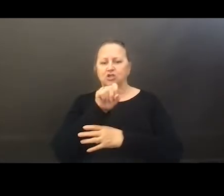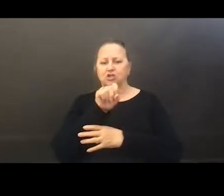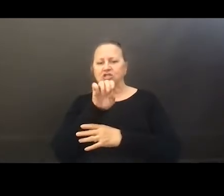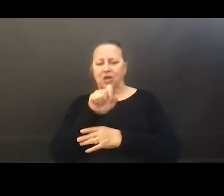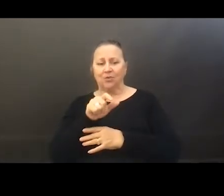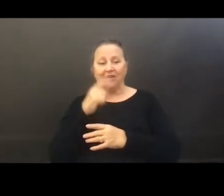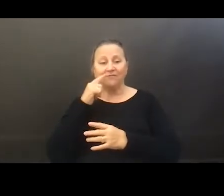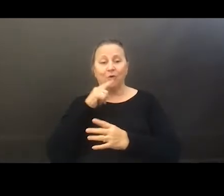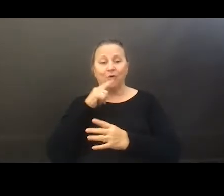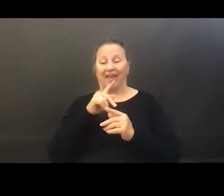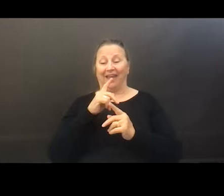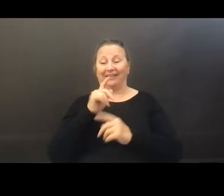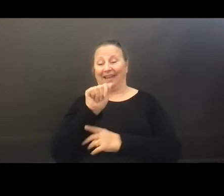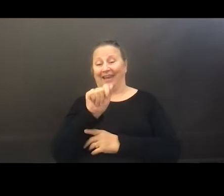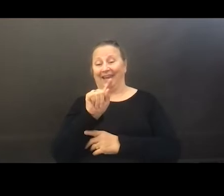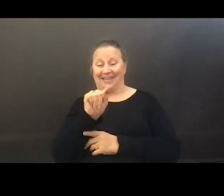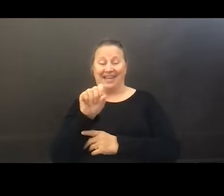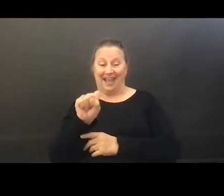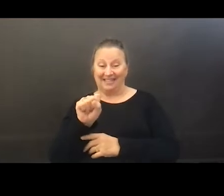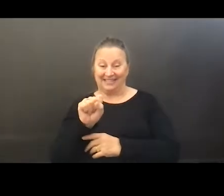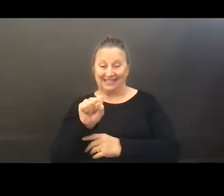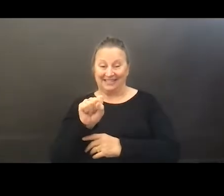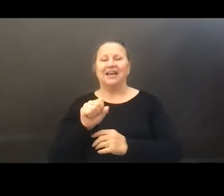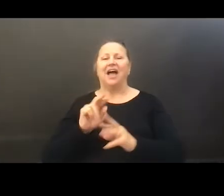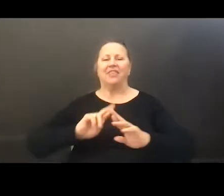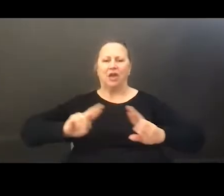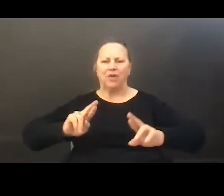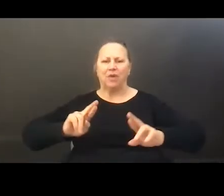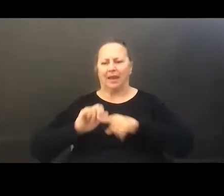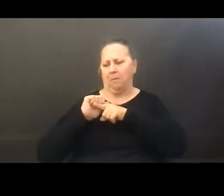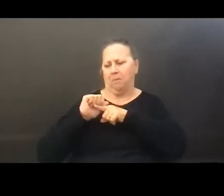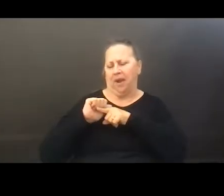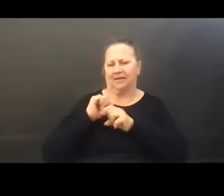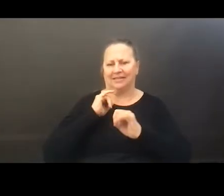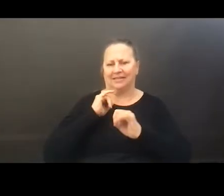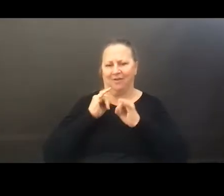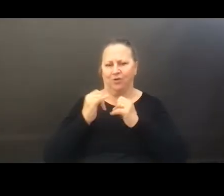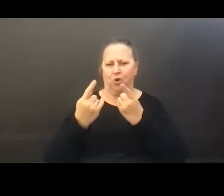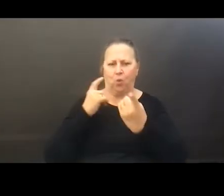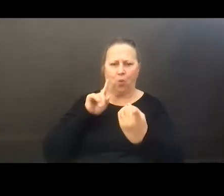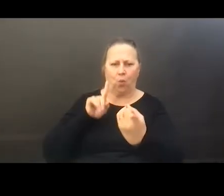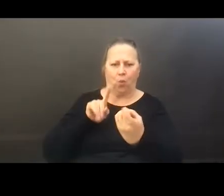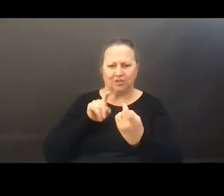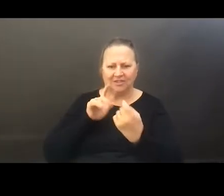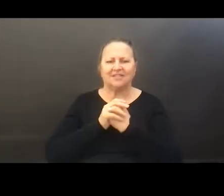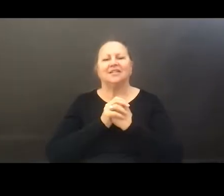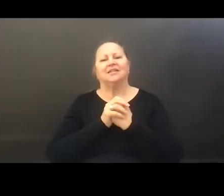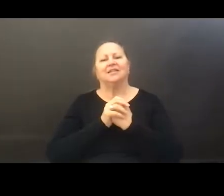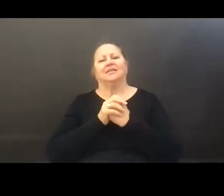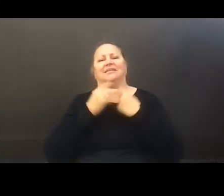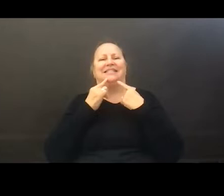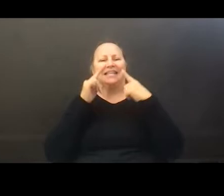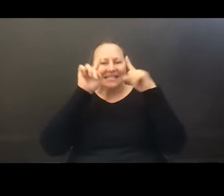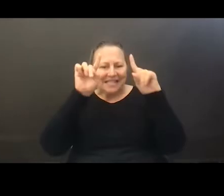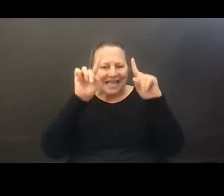system. Then you're going to get ready for that interview, practice your interview questions, have your success